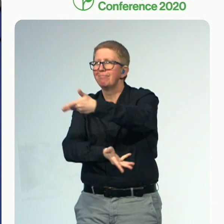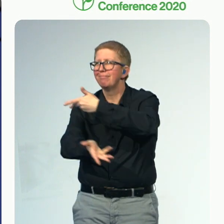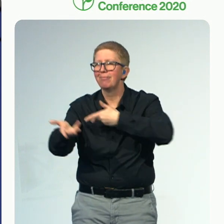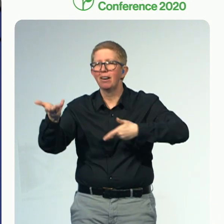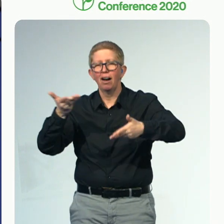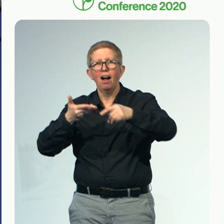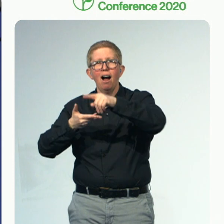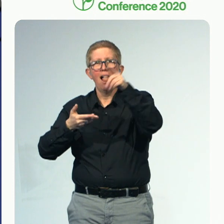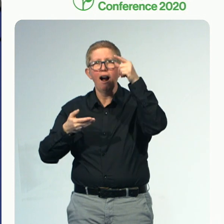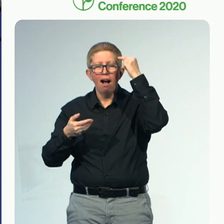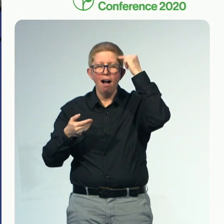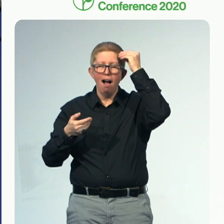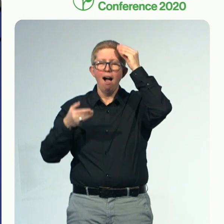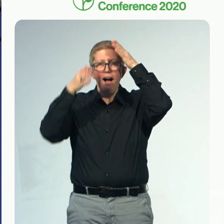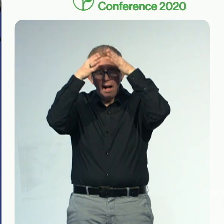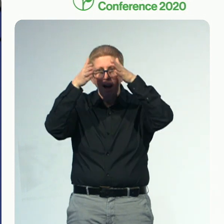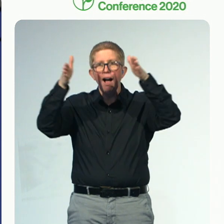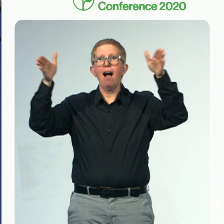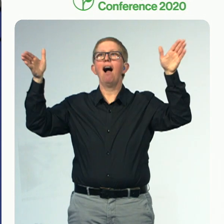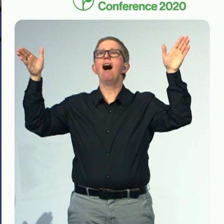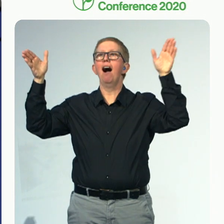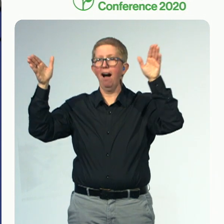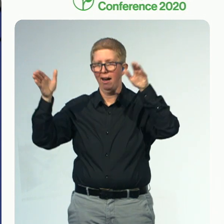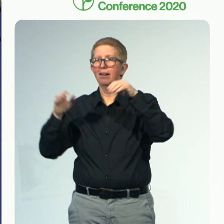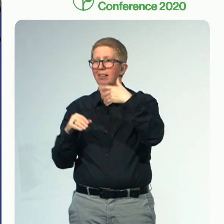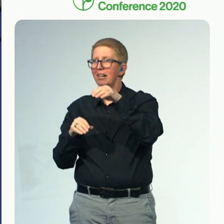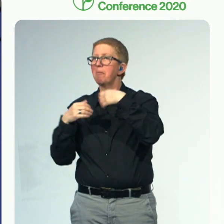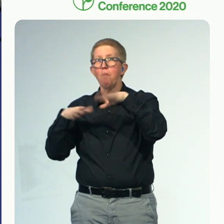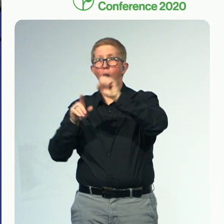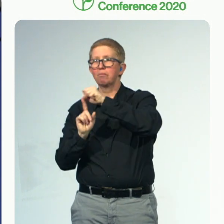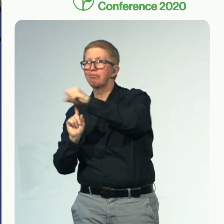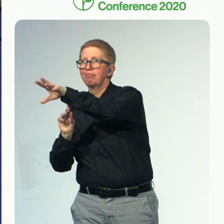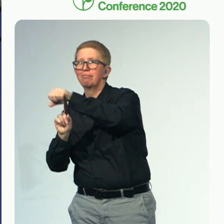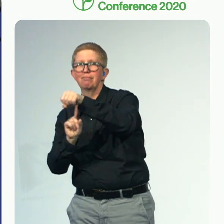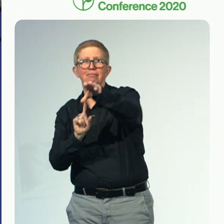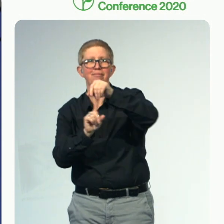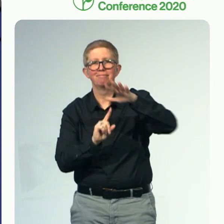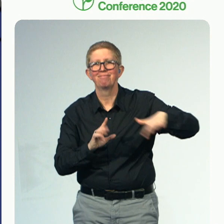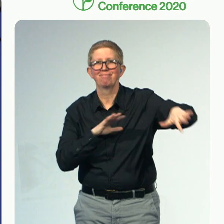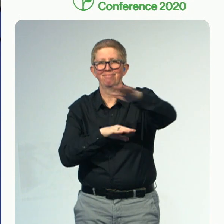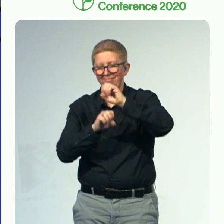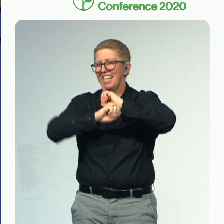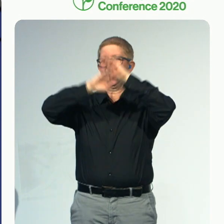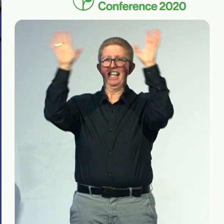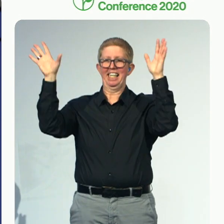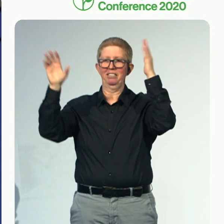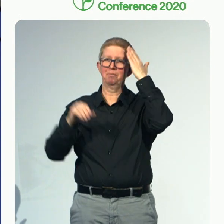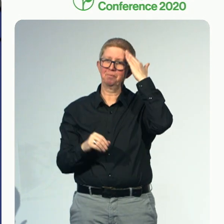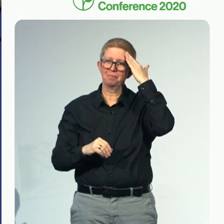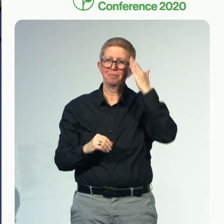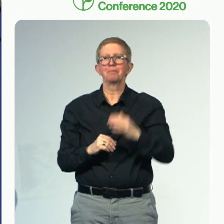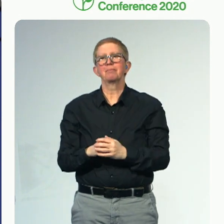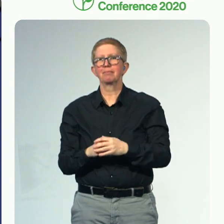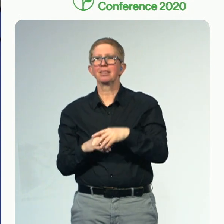and once you put forward the children's rights perspective, people agree with me. I'm sure that people will agree with others that put forward the same